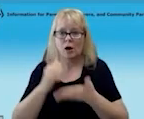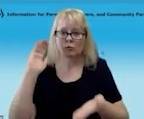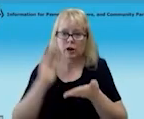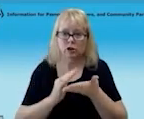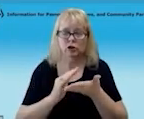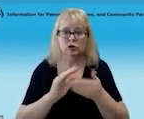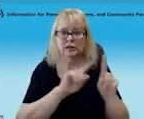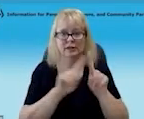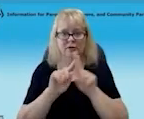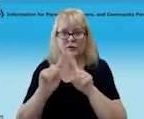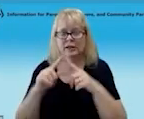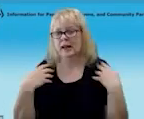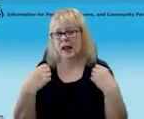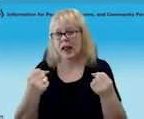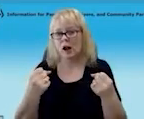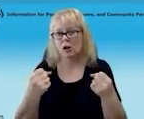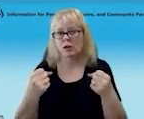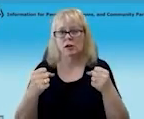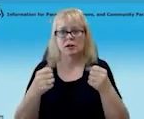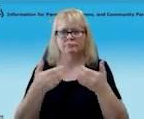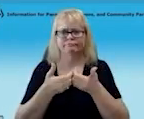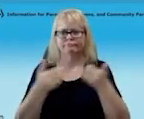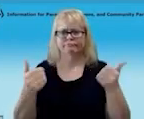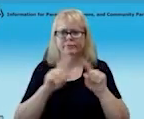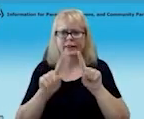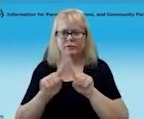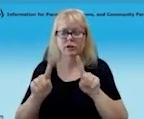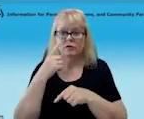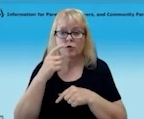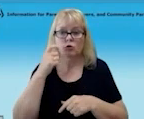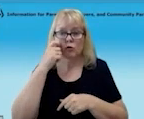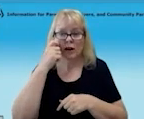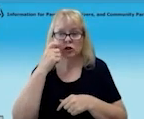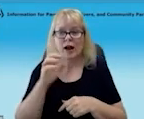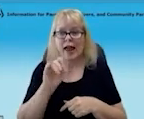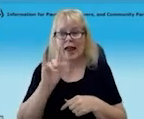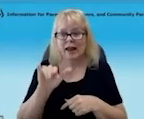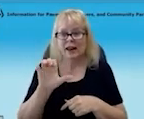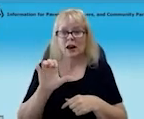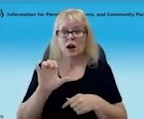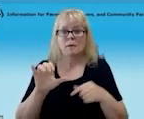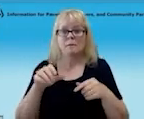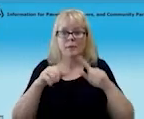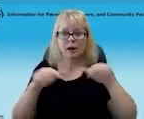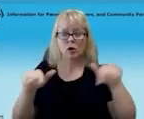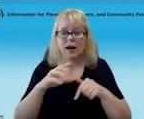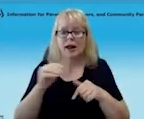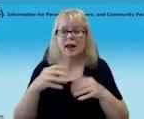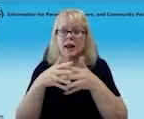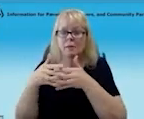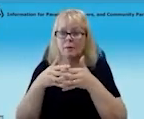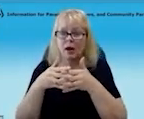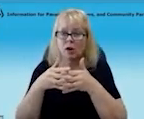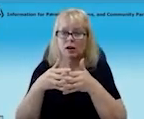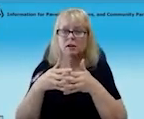Department's Office of Minority Health. The Office of Minority Health is focused on helping to reduce differences in